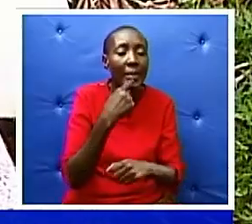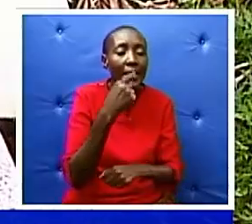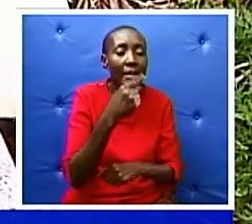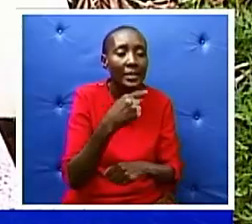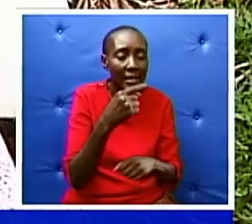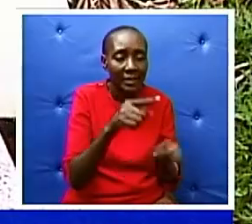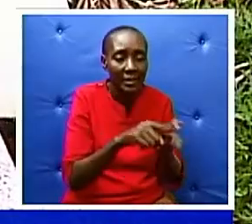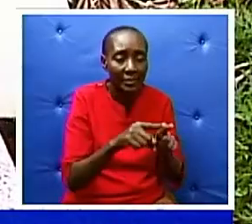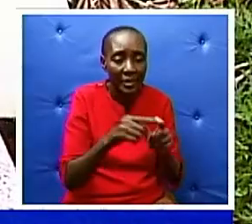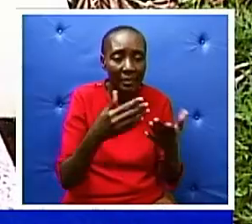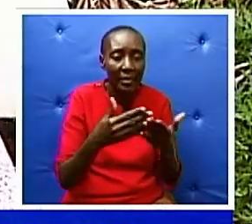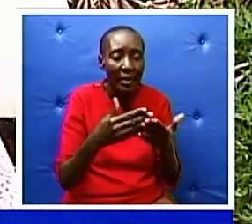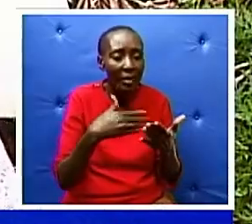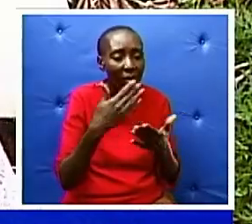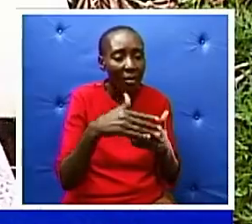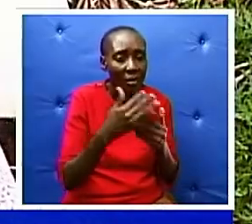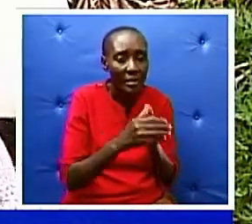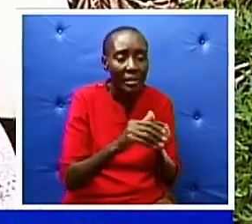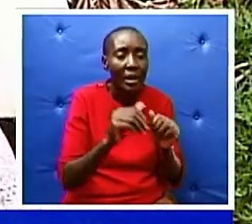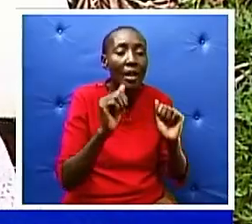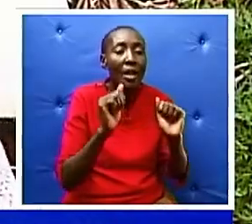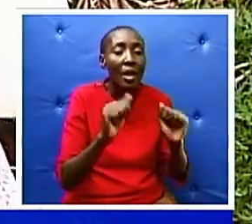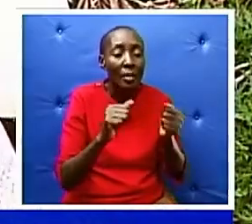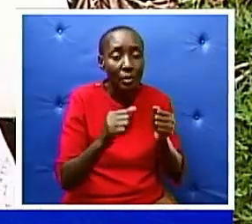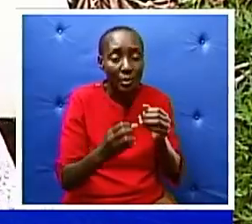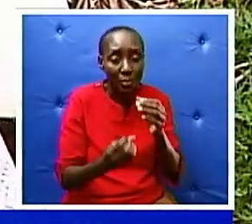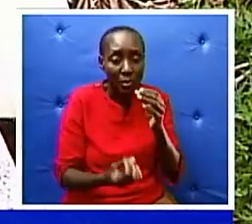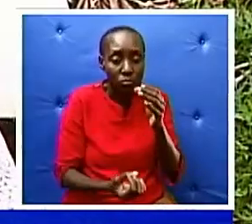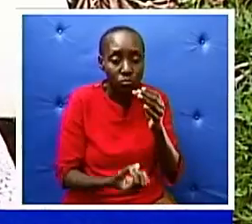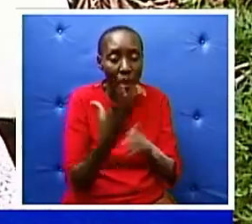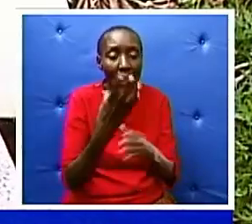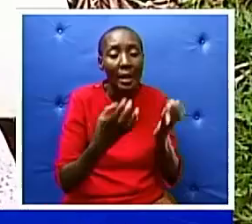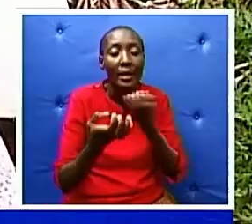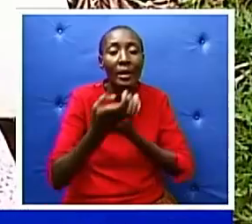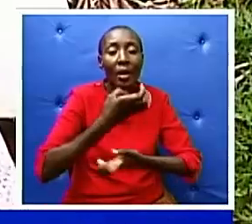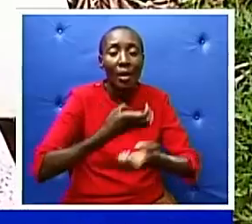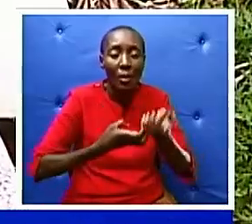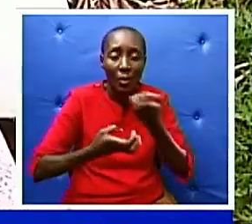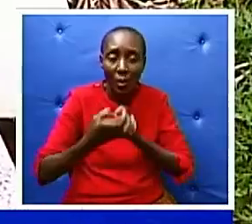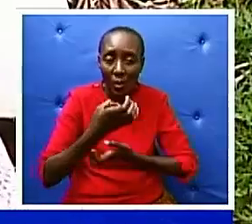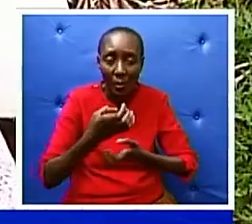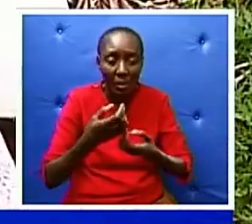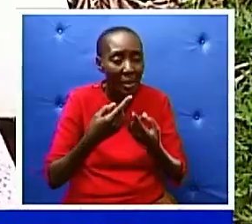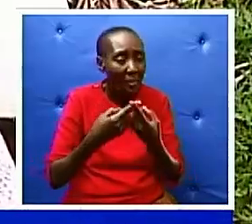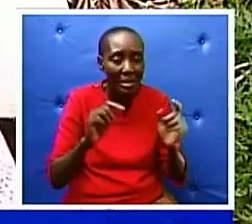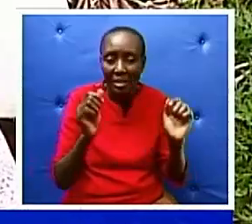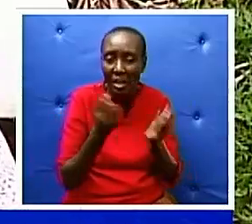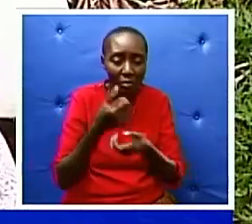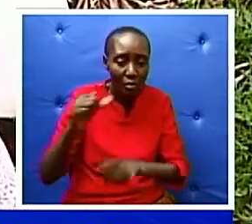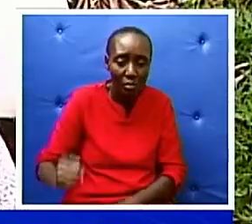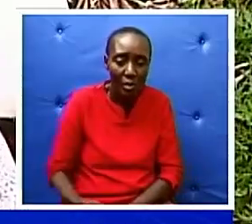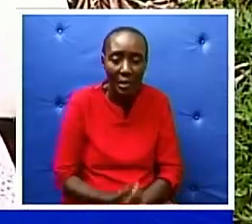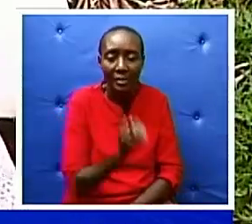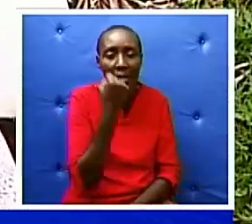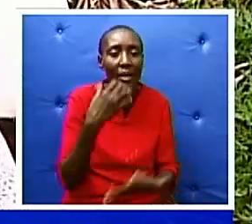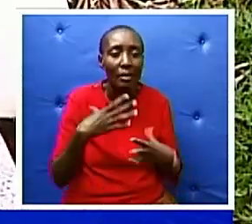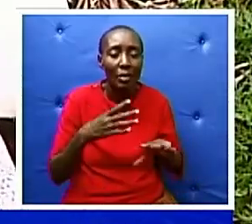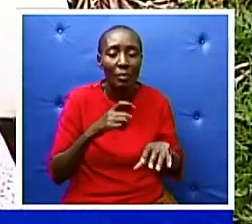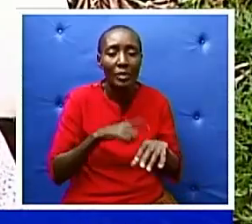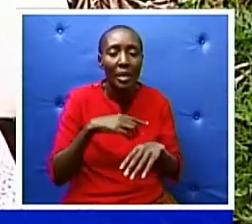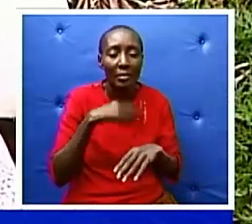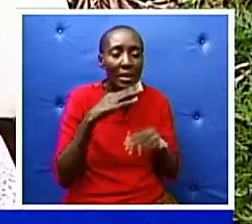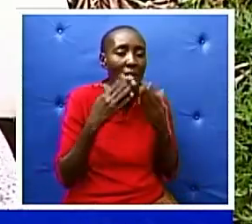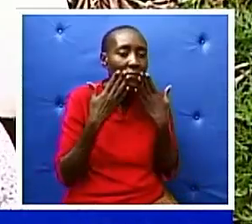that we can always revive an economy, but we can't bring back the dead to life. Mm-hmm. So looking at it from